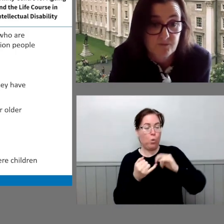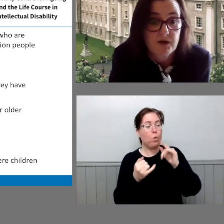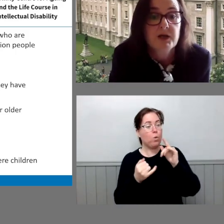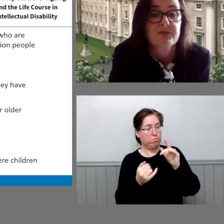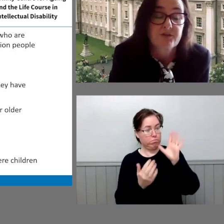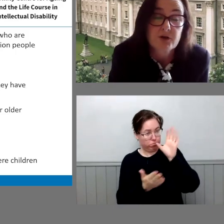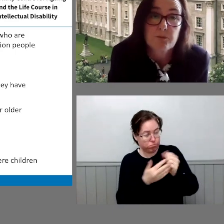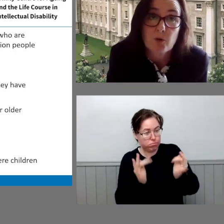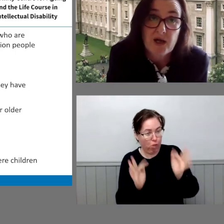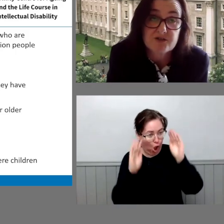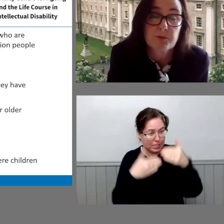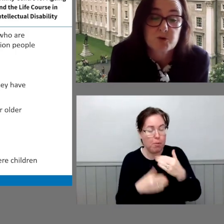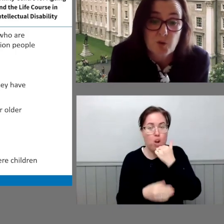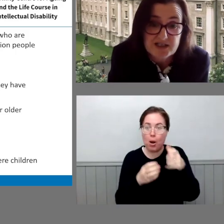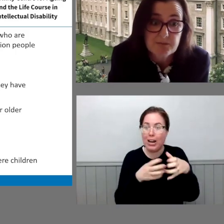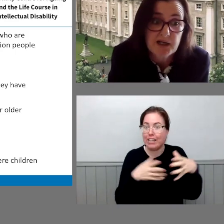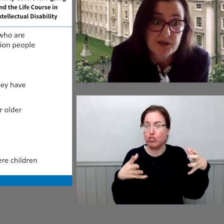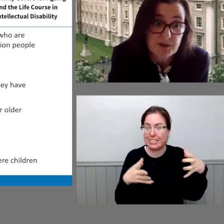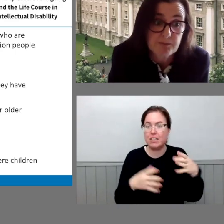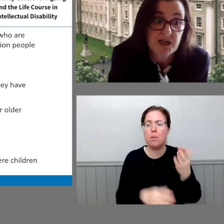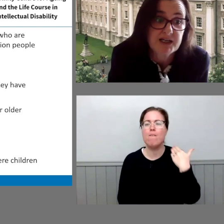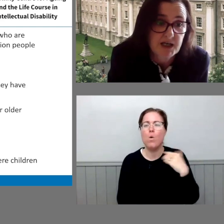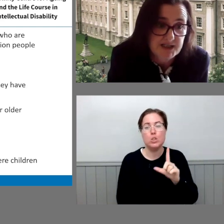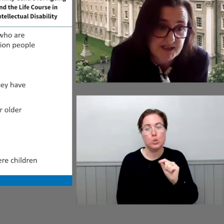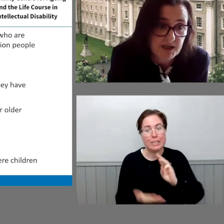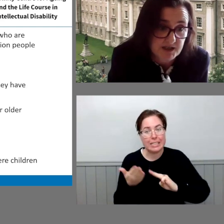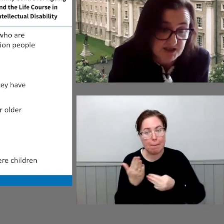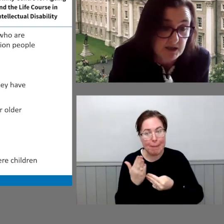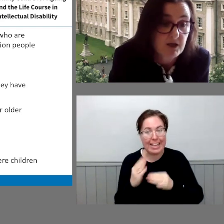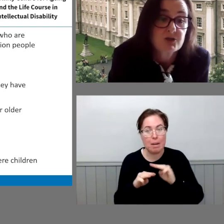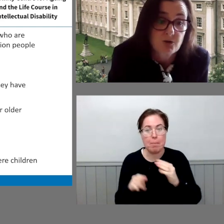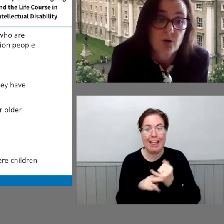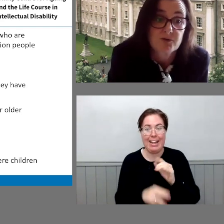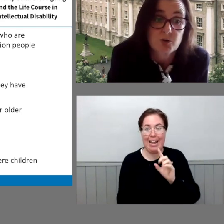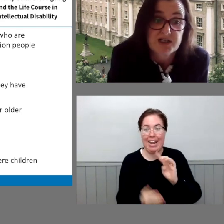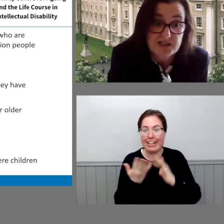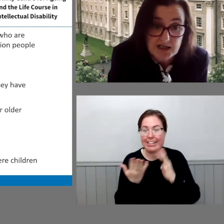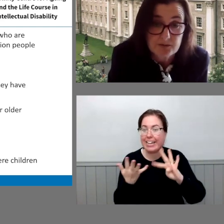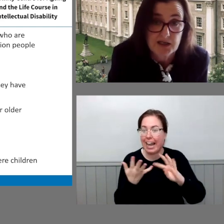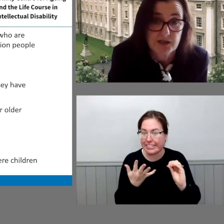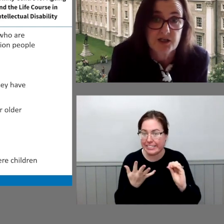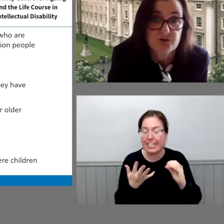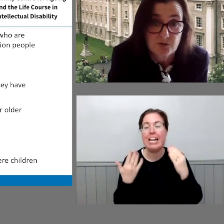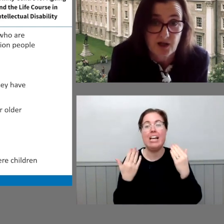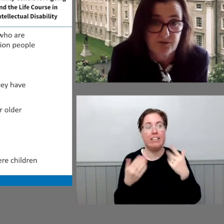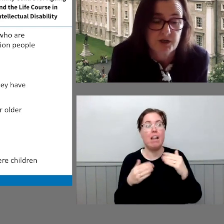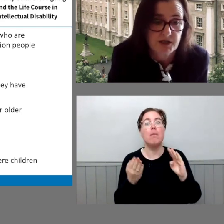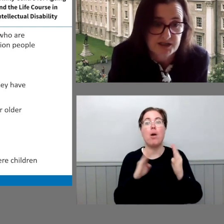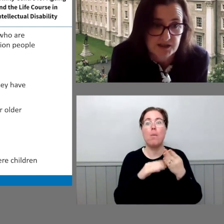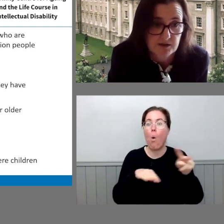increased. This number went from 20 million people in 1990 to over 28 million